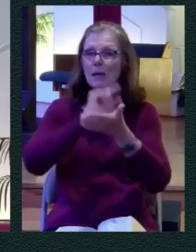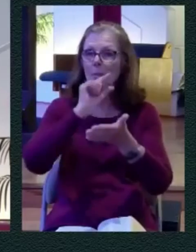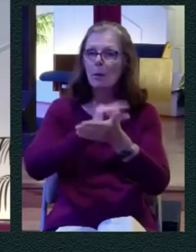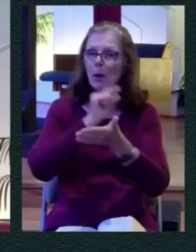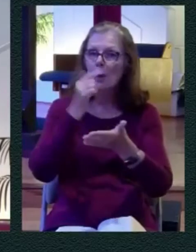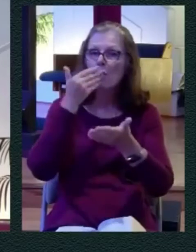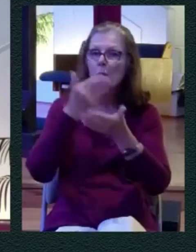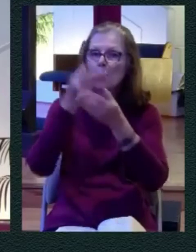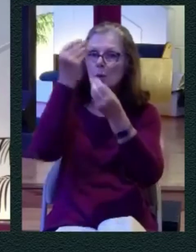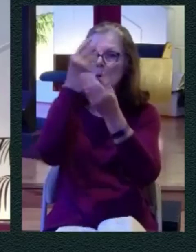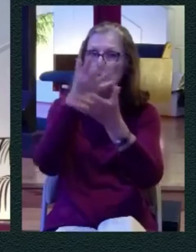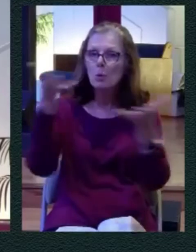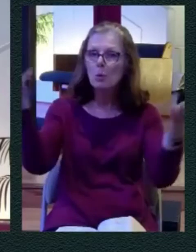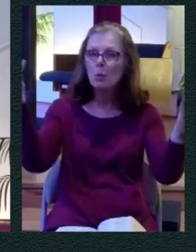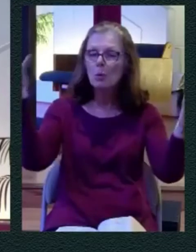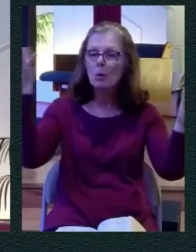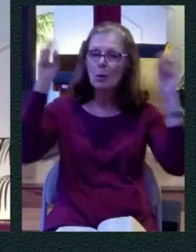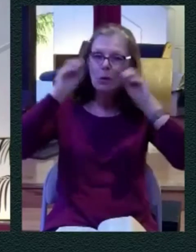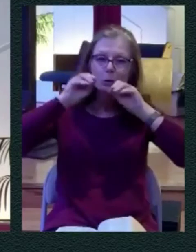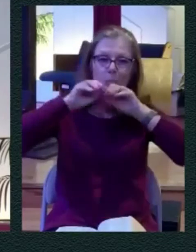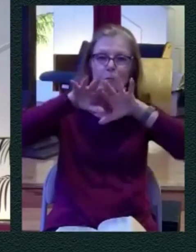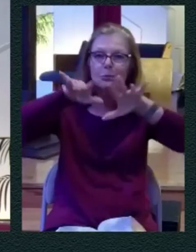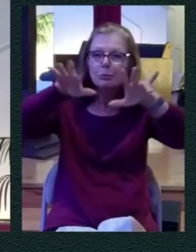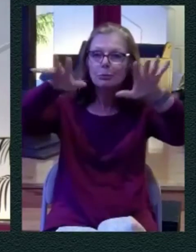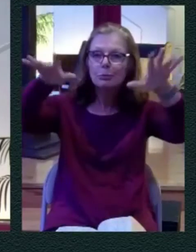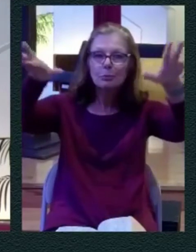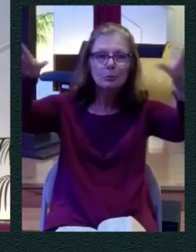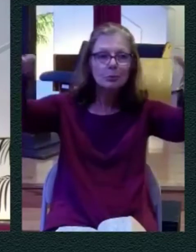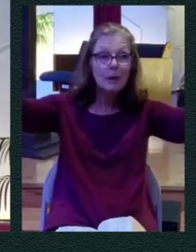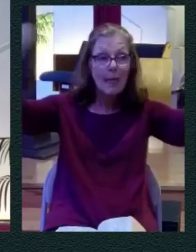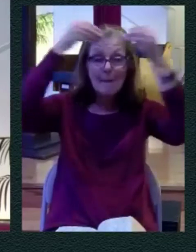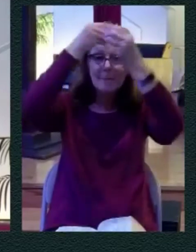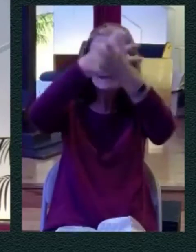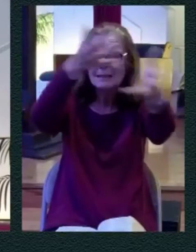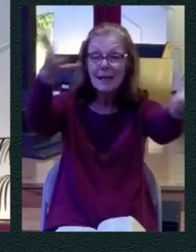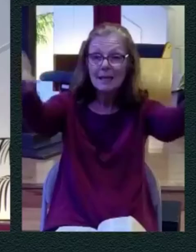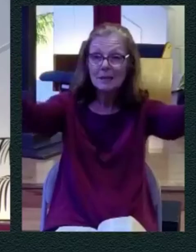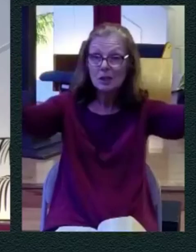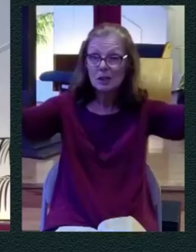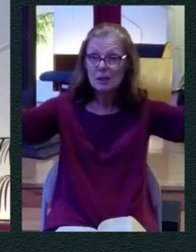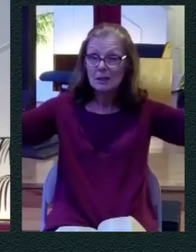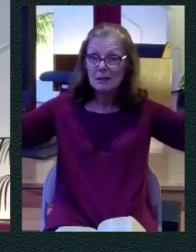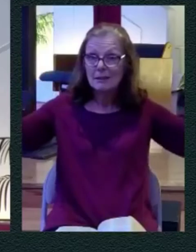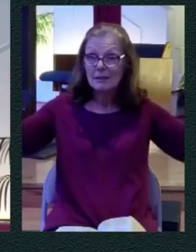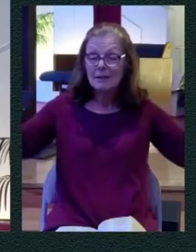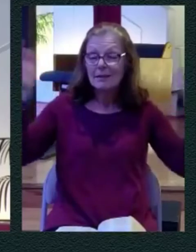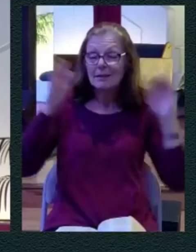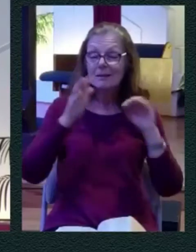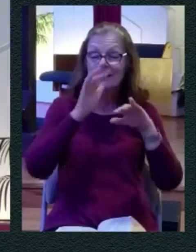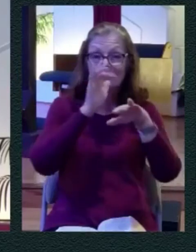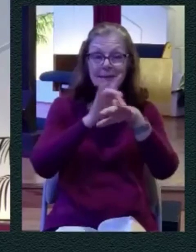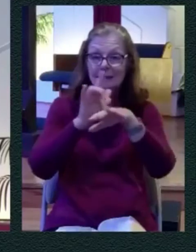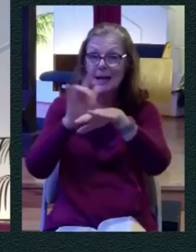that gospel is preached, as that message is told, hearts are won.